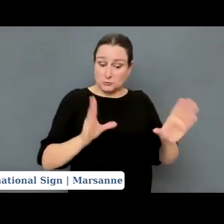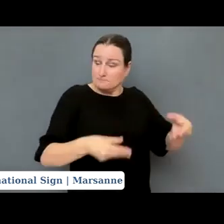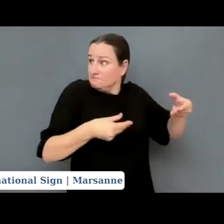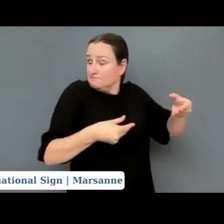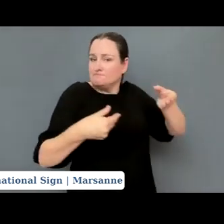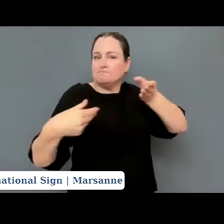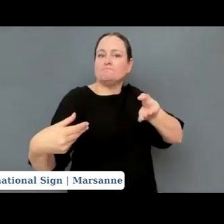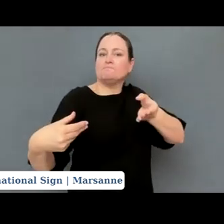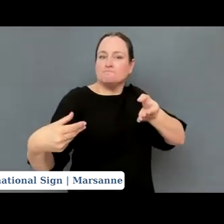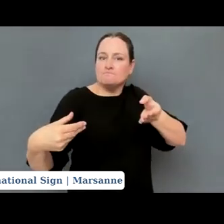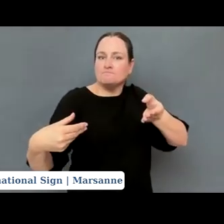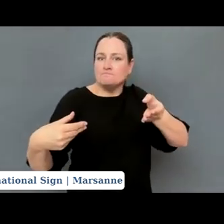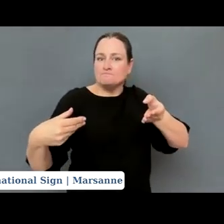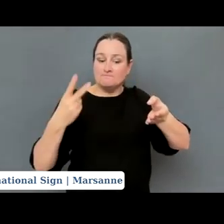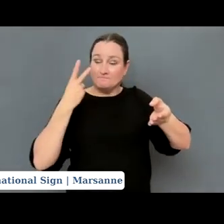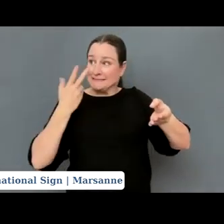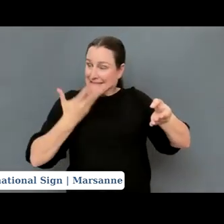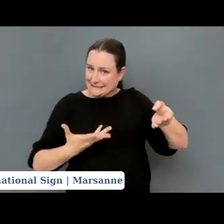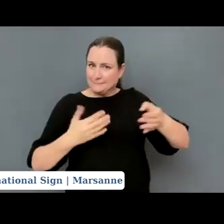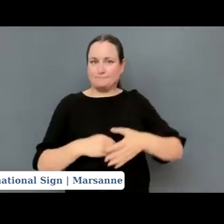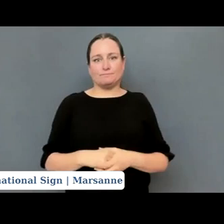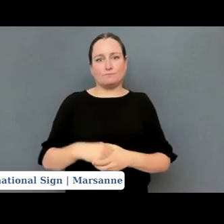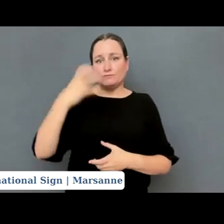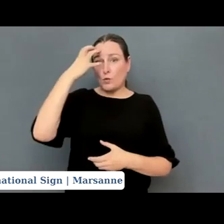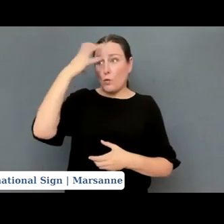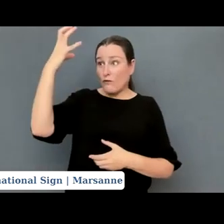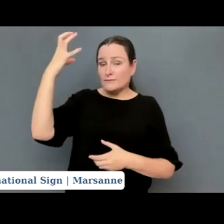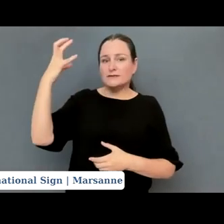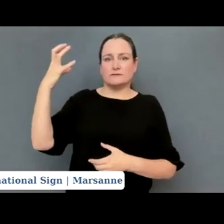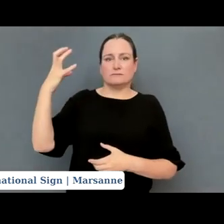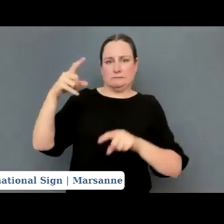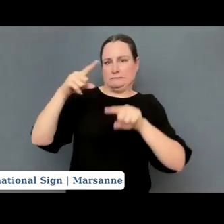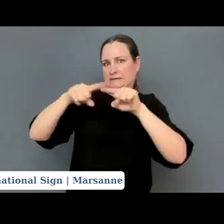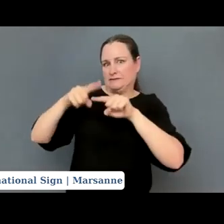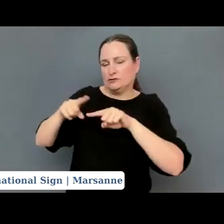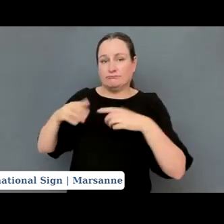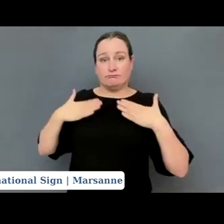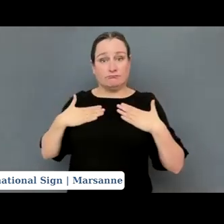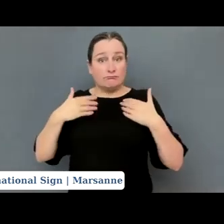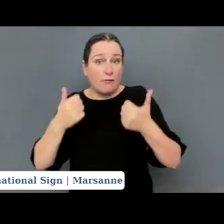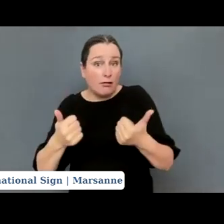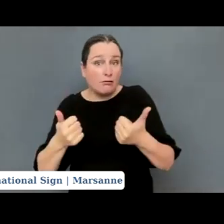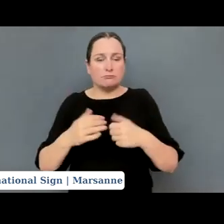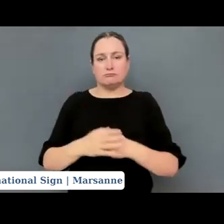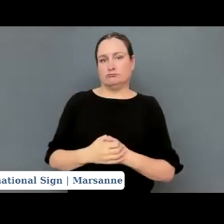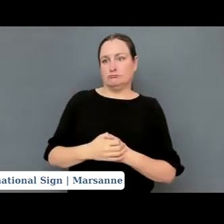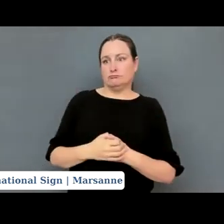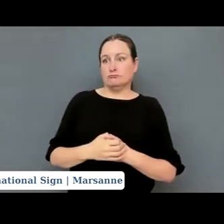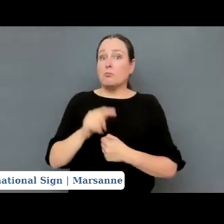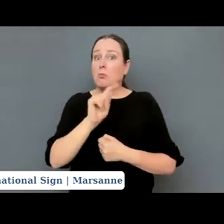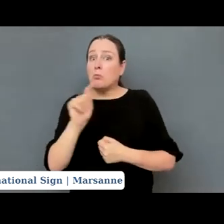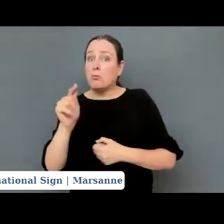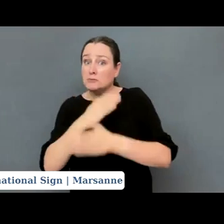and the authorities of health that are in the district level, the beneficiaries, the